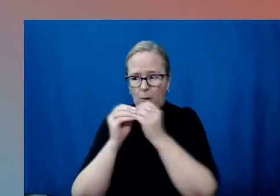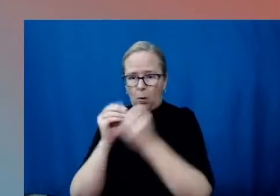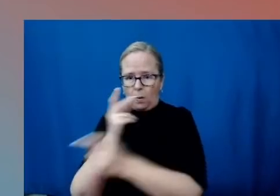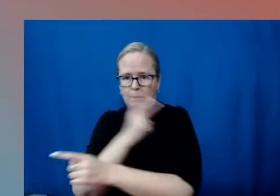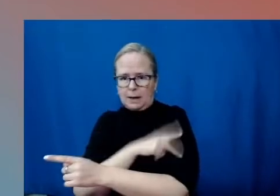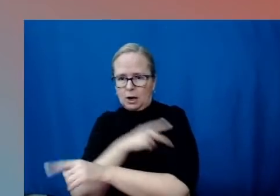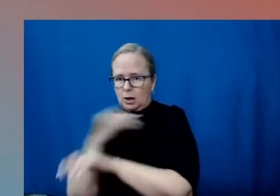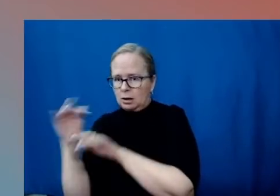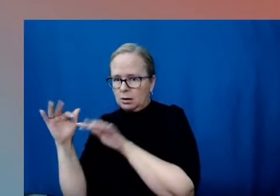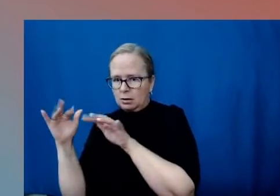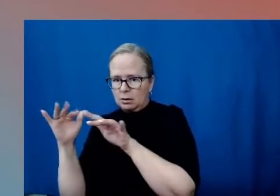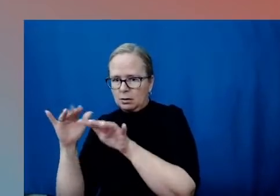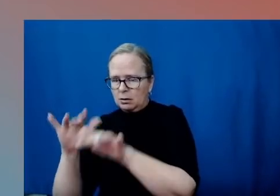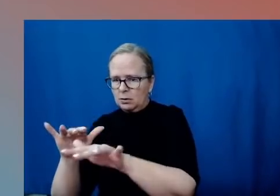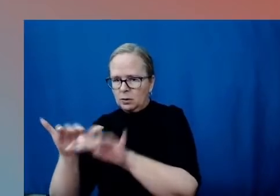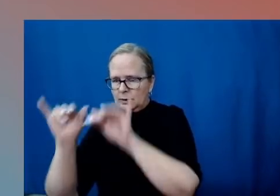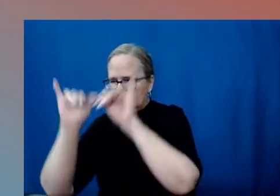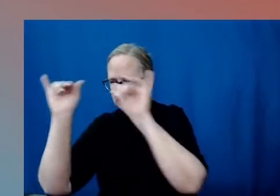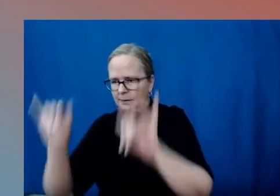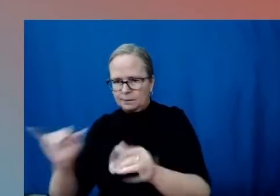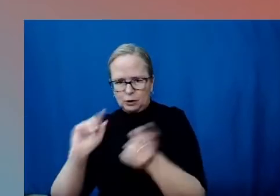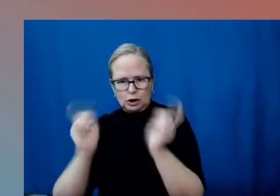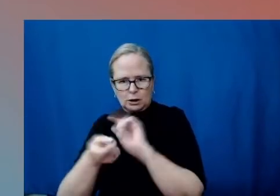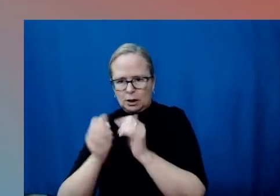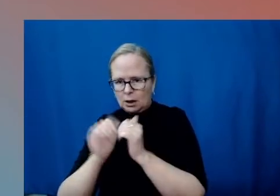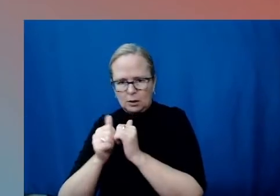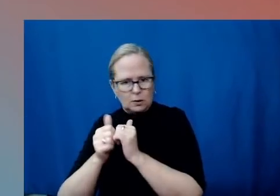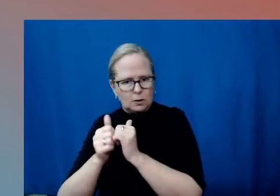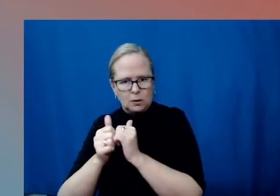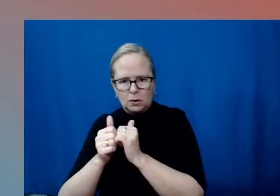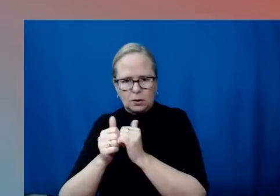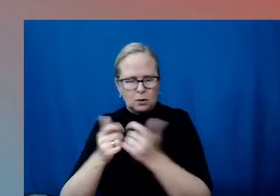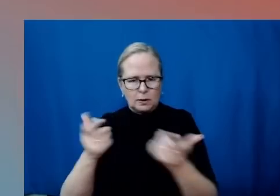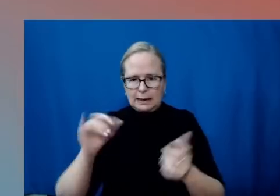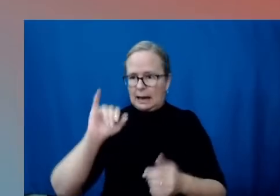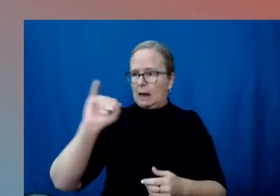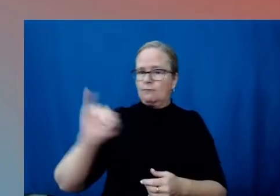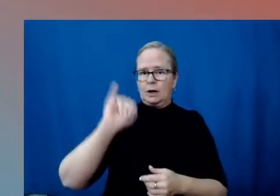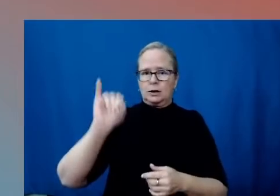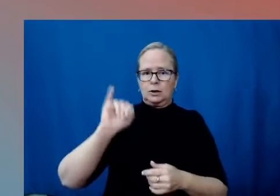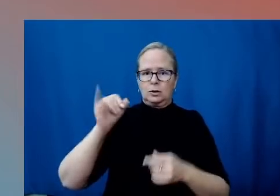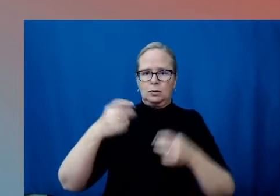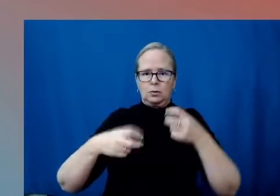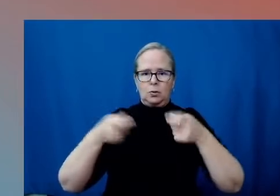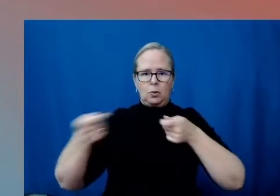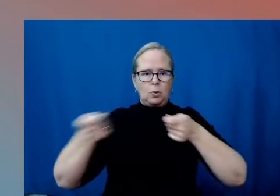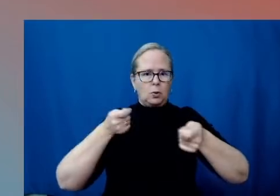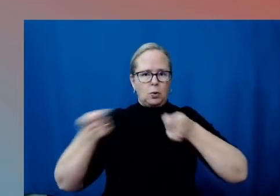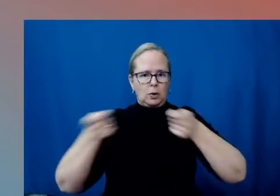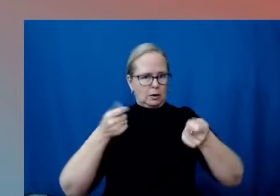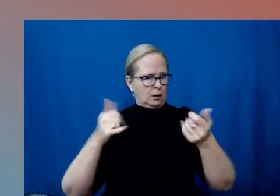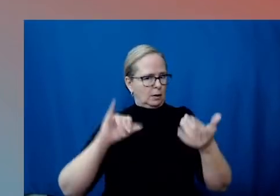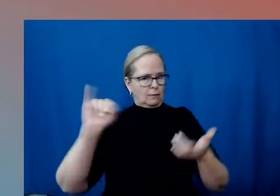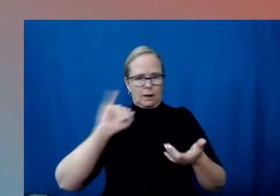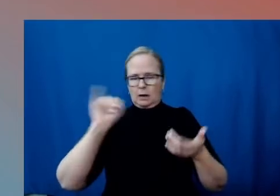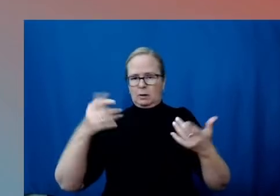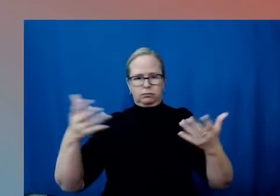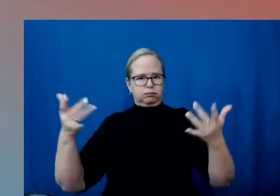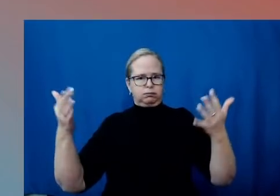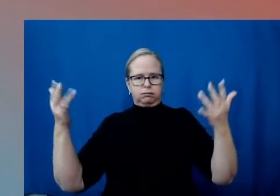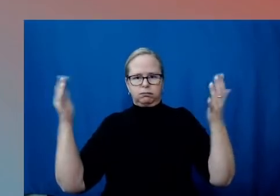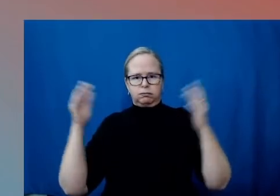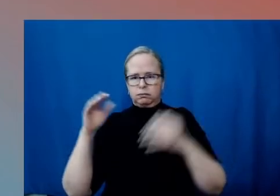no give in the system. And then add on top of it infection control issues. So you can't just put any patient on a floor